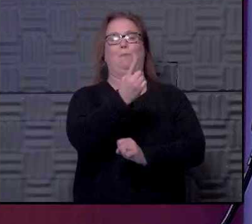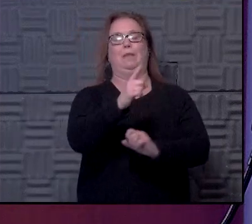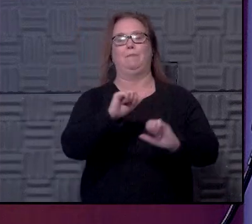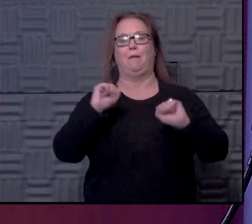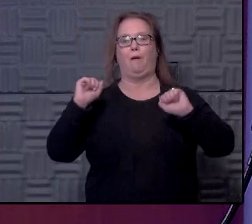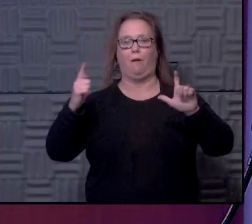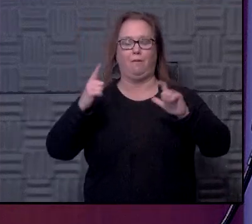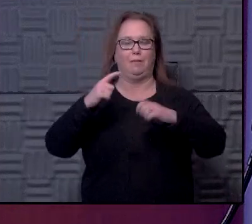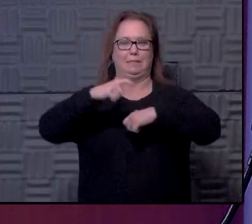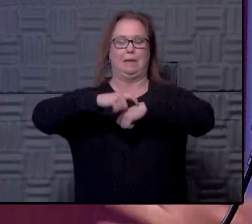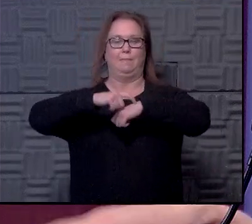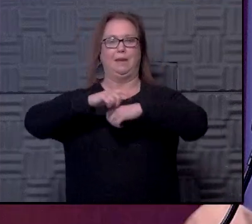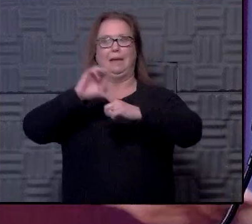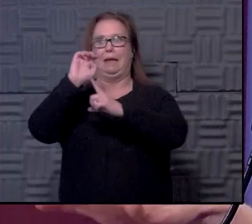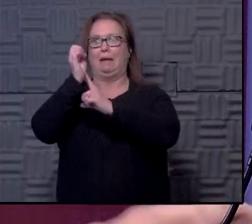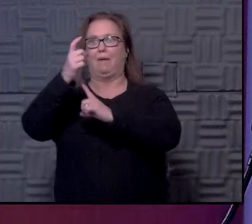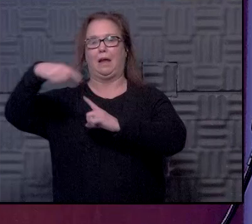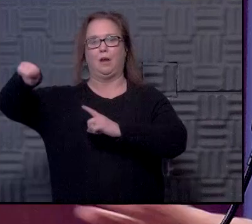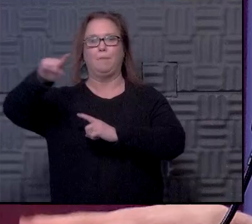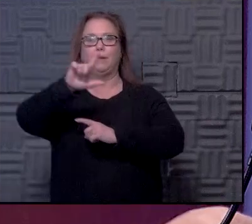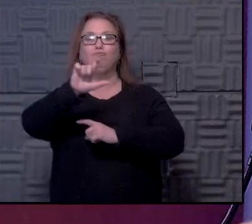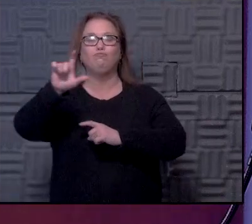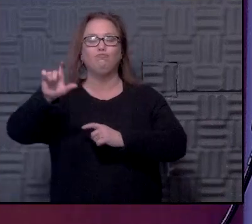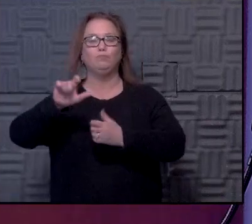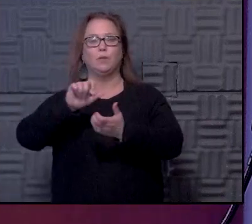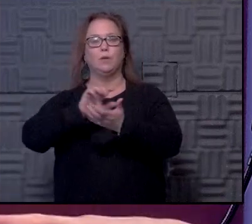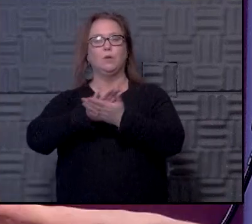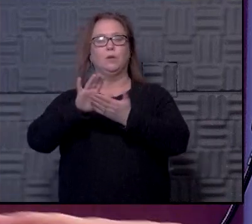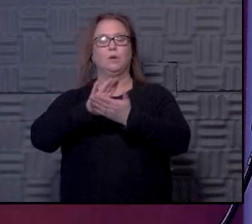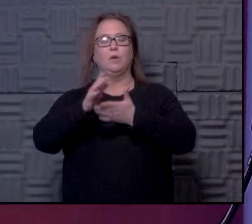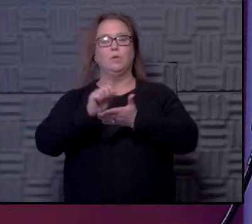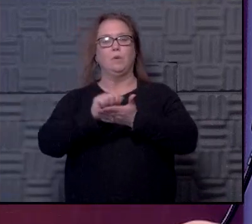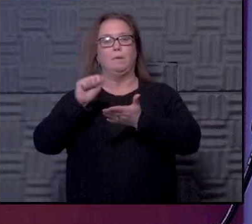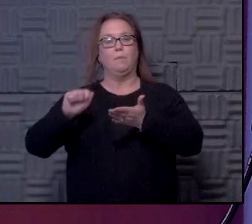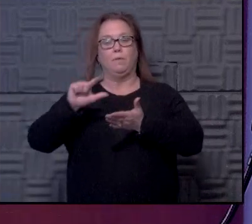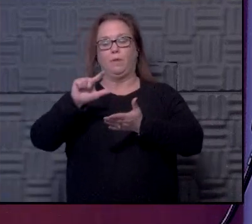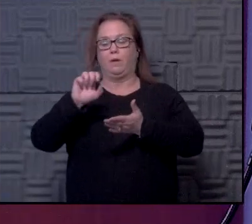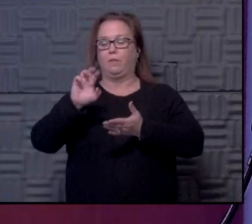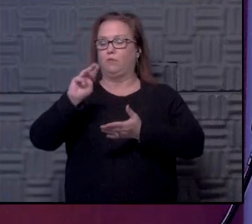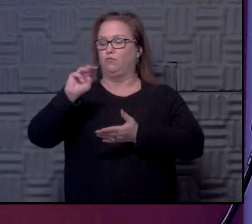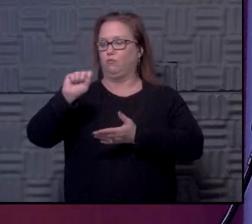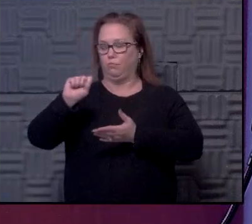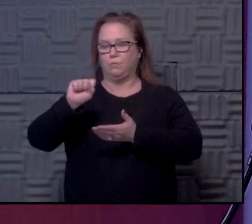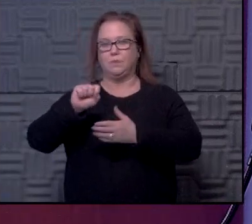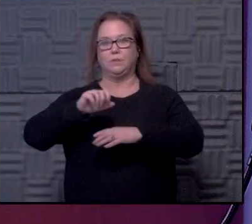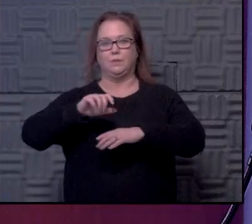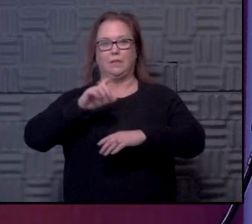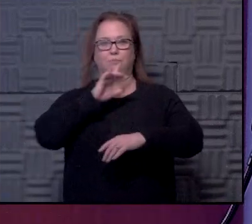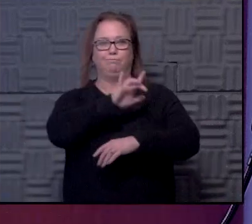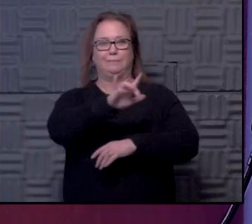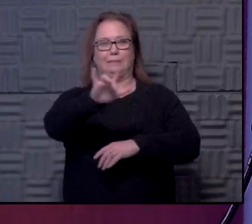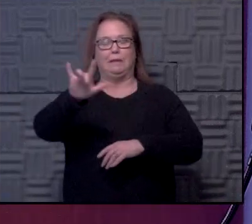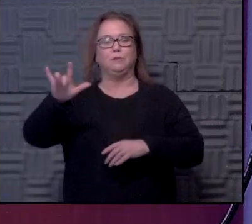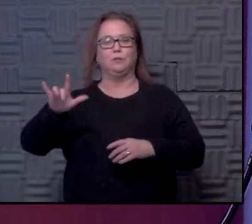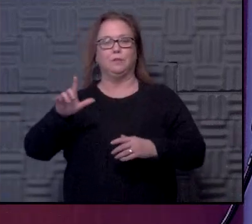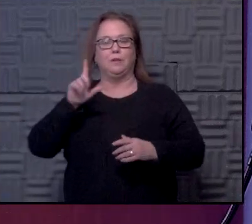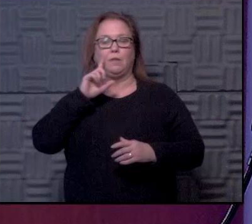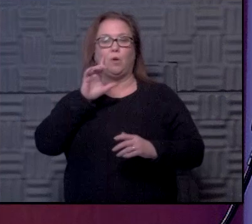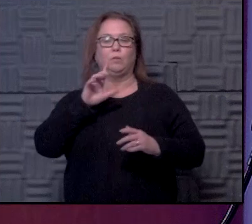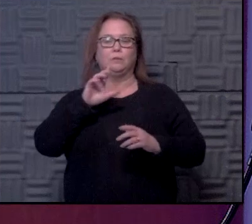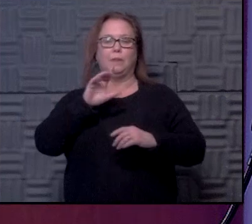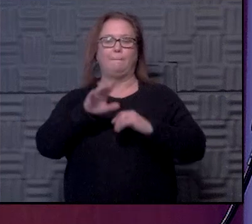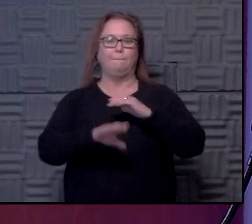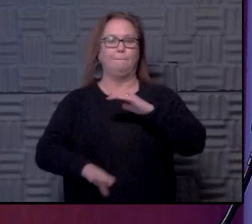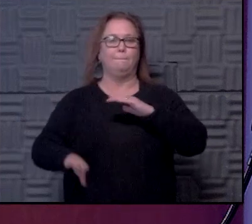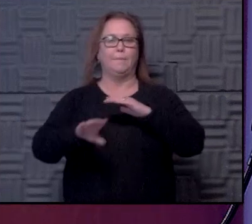COVID-19. Environmental disinfection, so removing that the germs off of surfaces that are frequently touched. Those basic